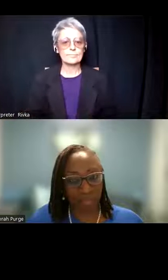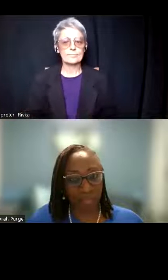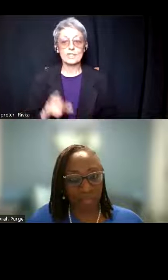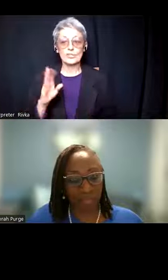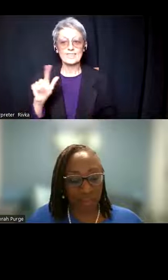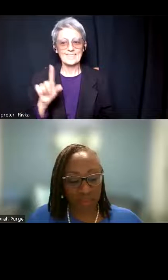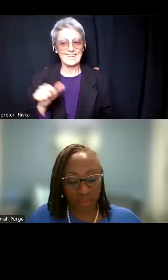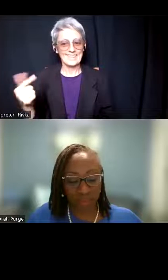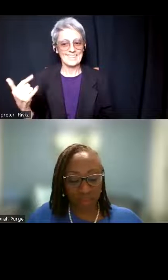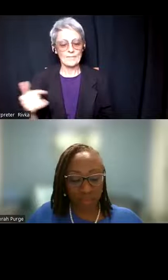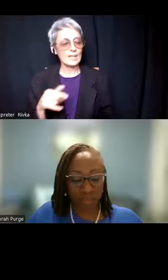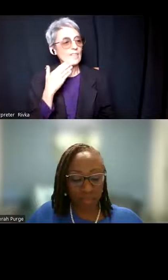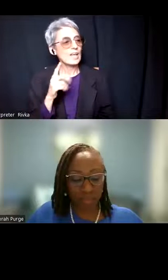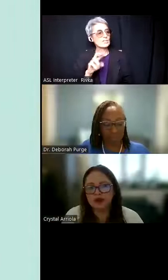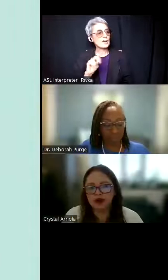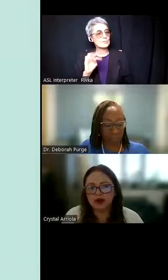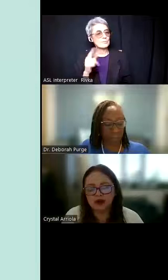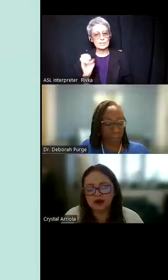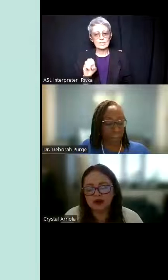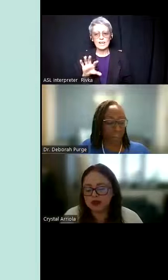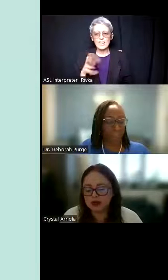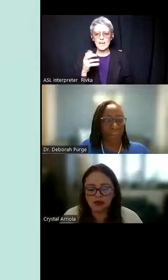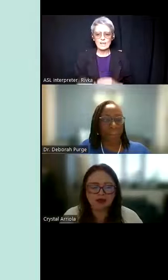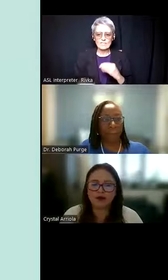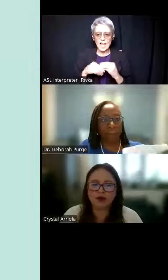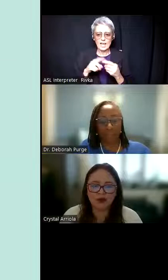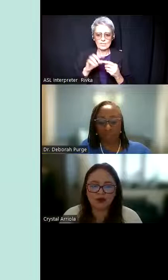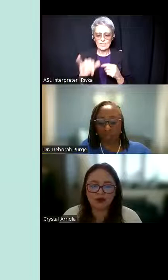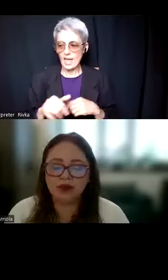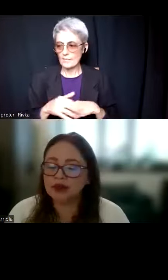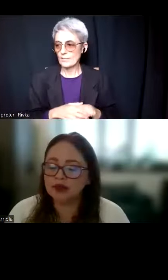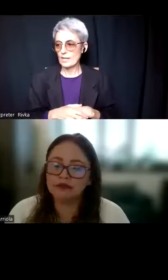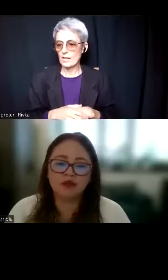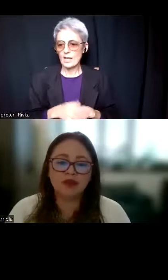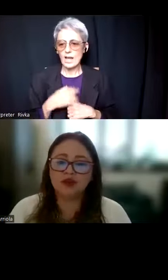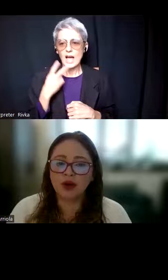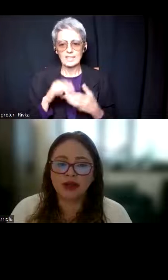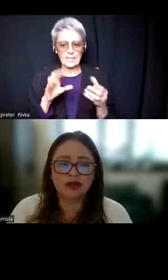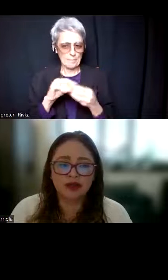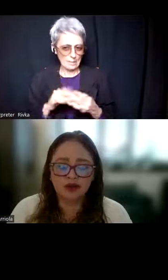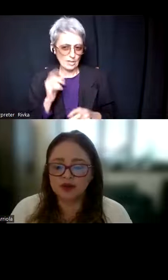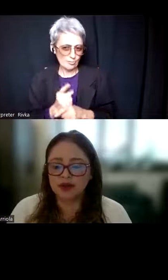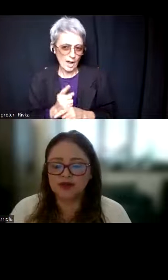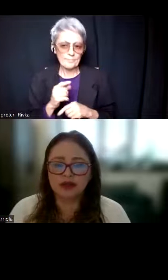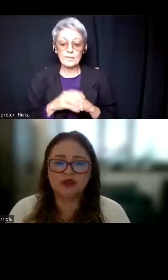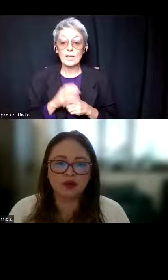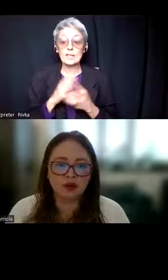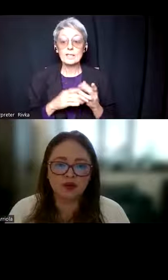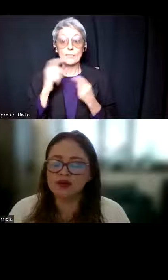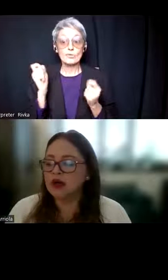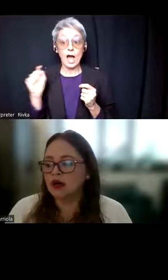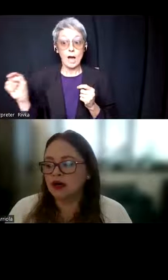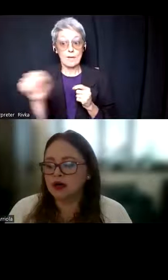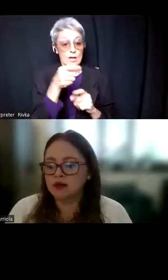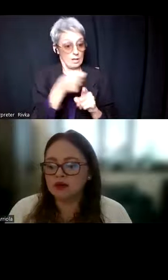Thank you, Dr. Purge. And so kind of to build upon that, and I was seeing some of the commentary, right? Some of the trauma that the kids are experiencing in